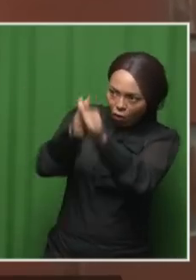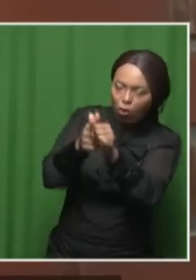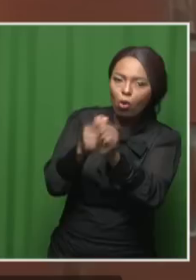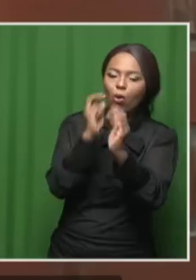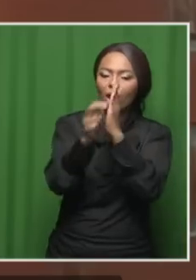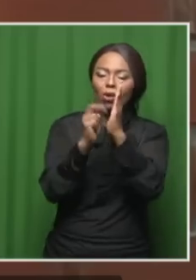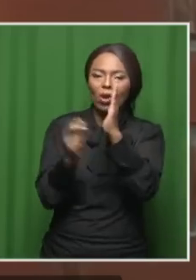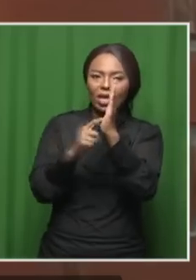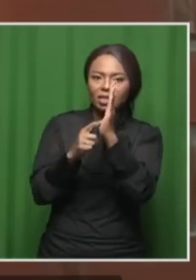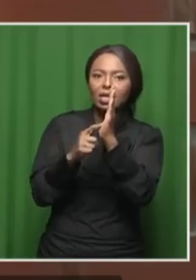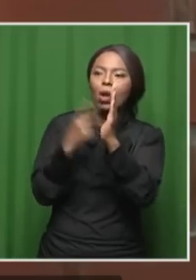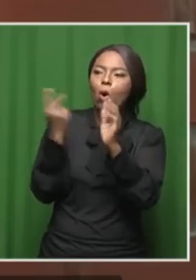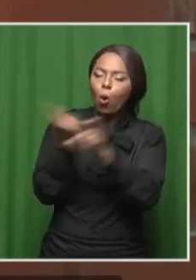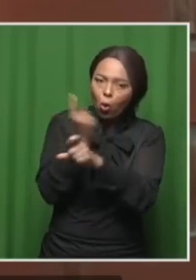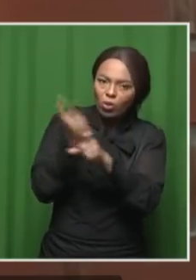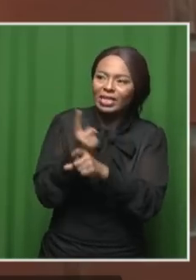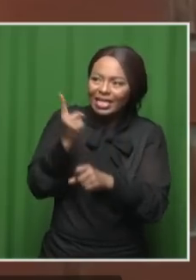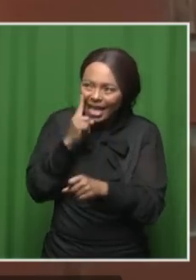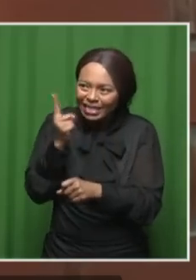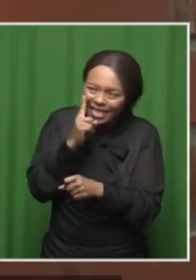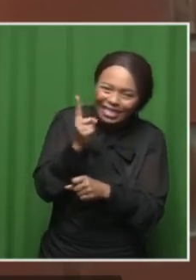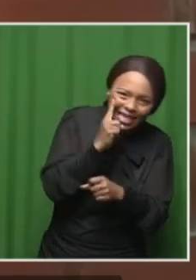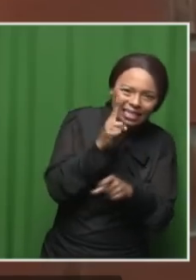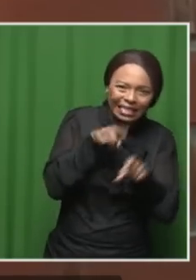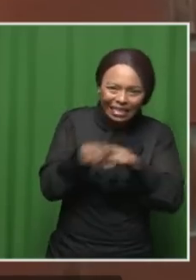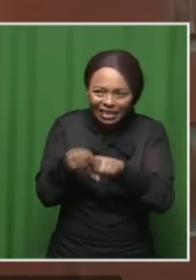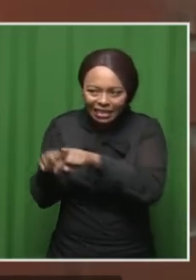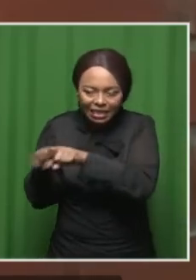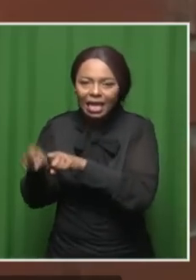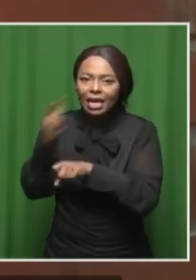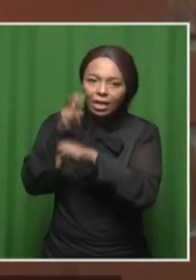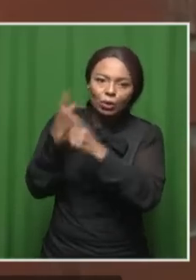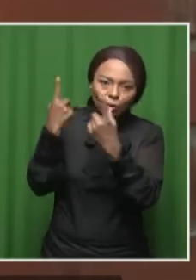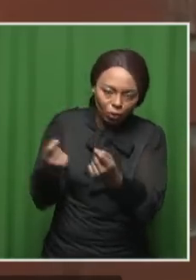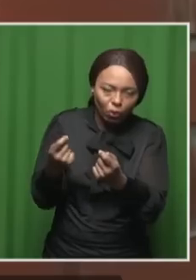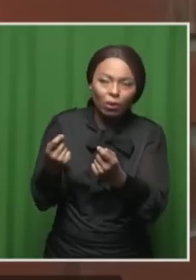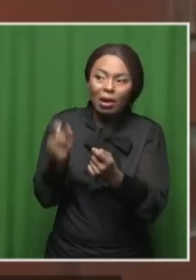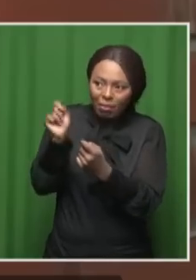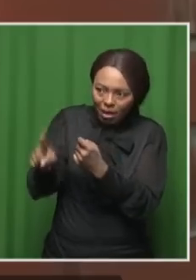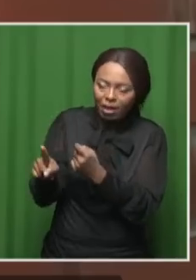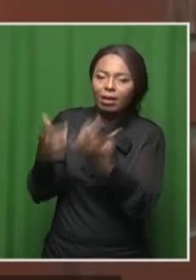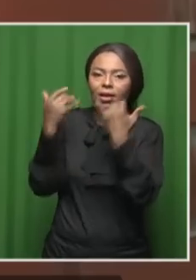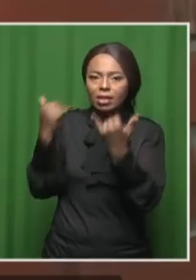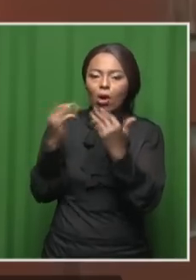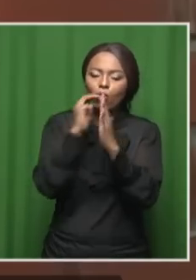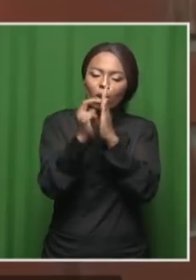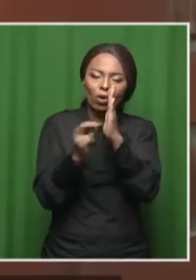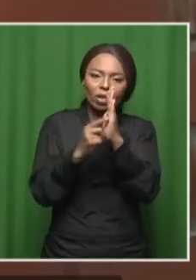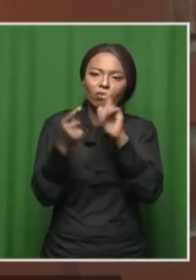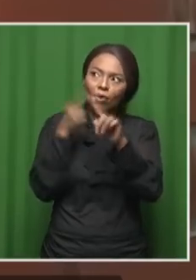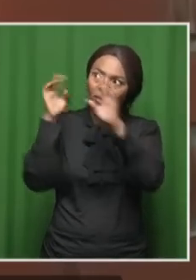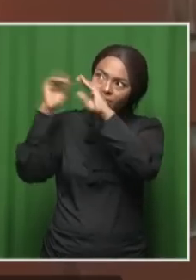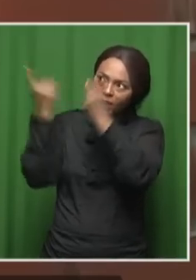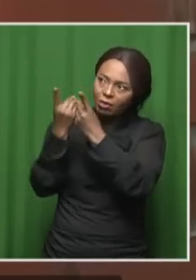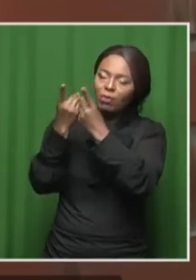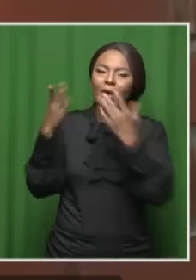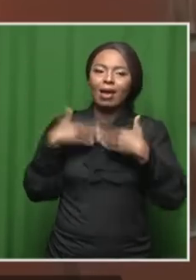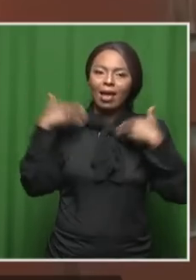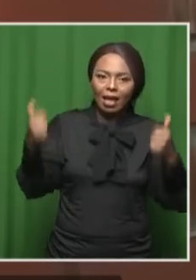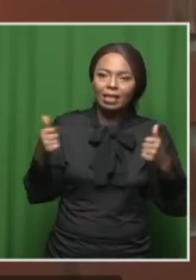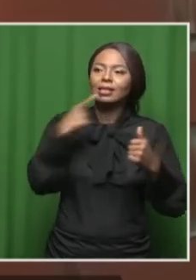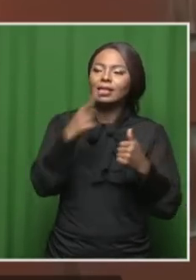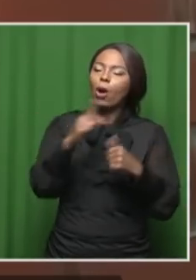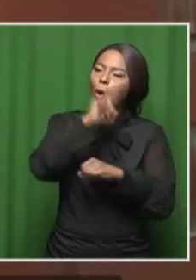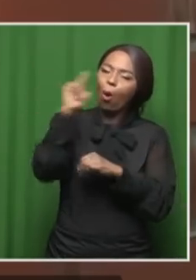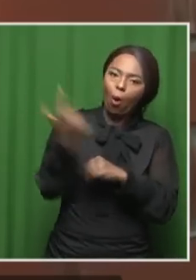And regular tests have to be done all the time. So that's why now there is even that regulation from the Department of Health that all